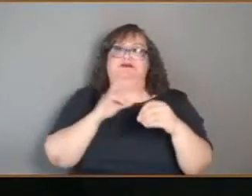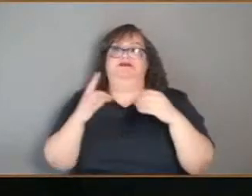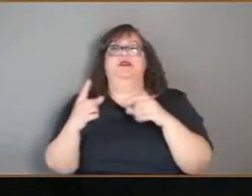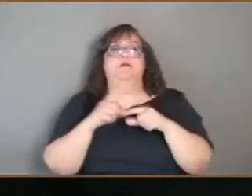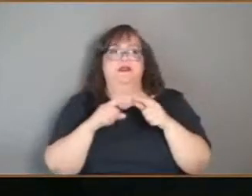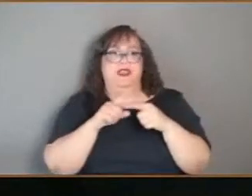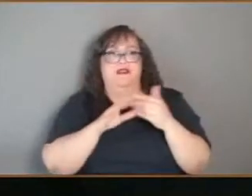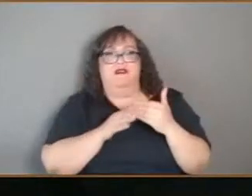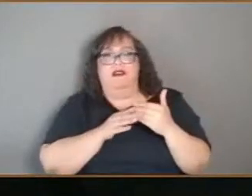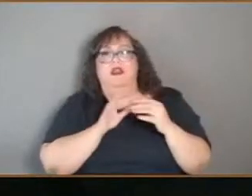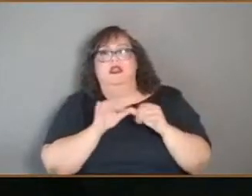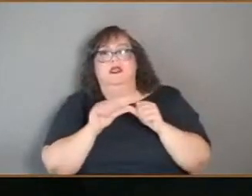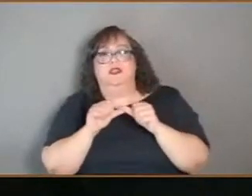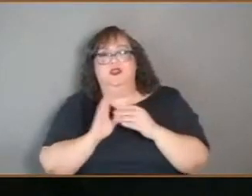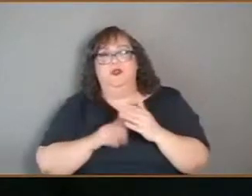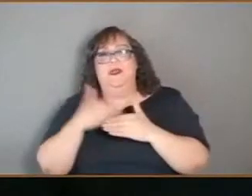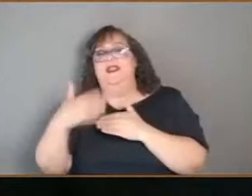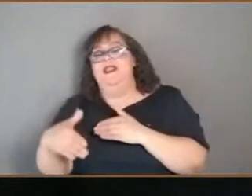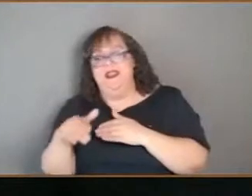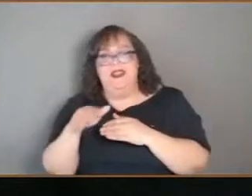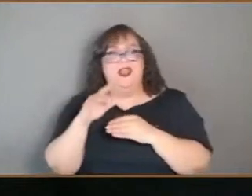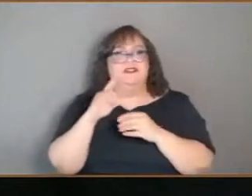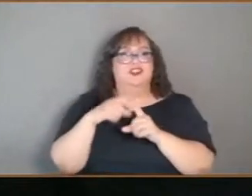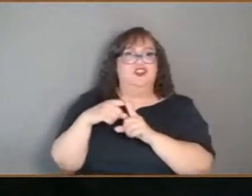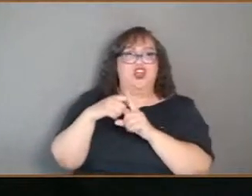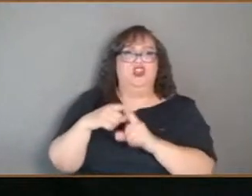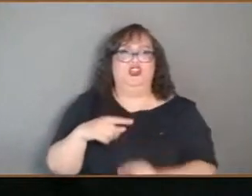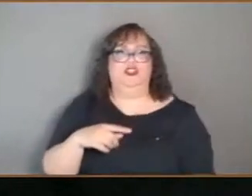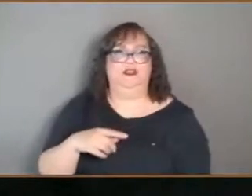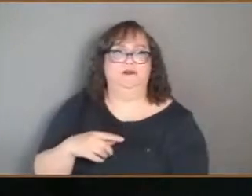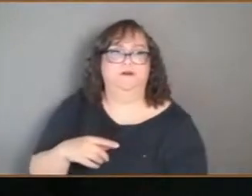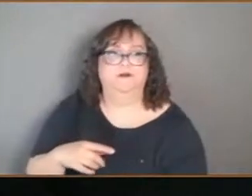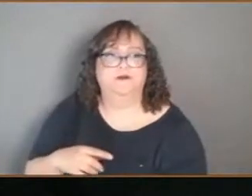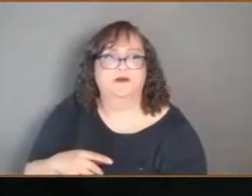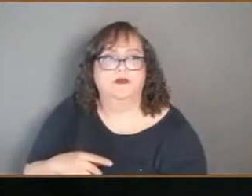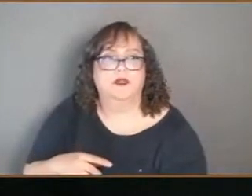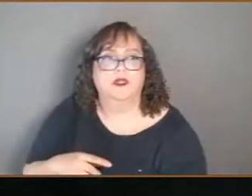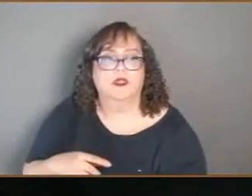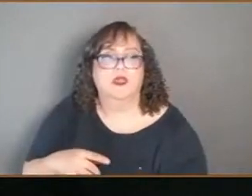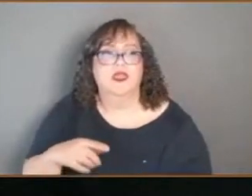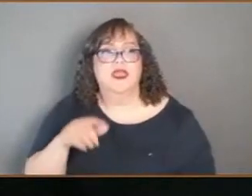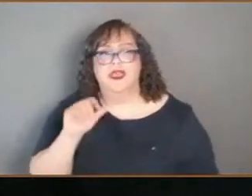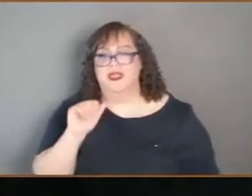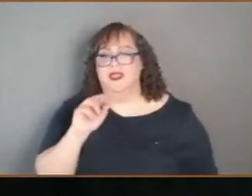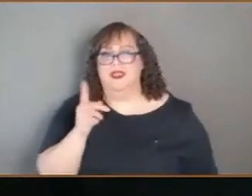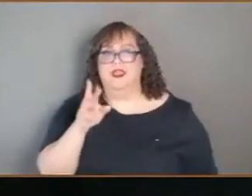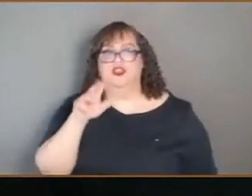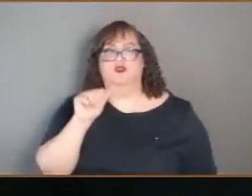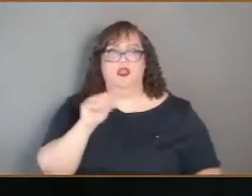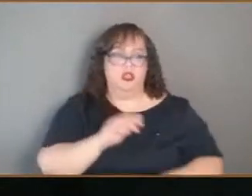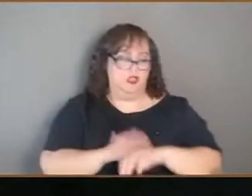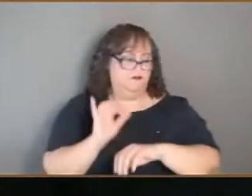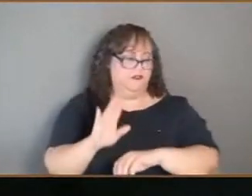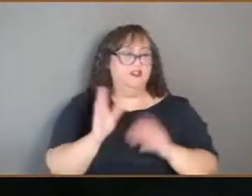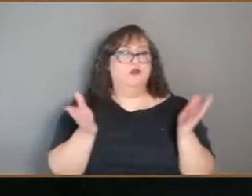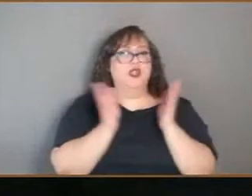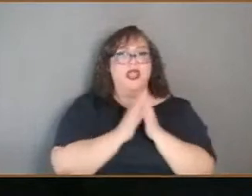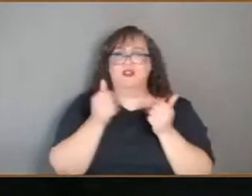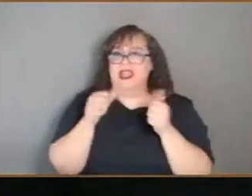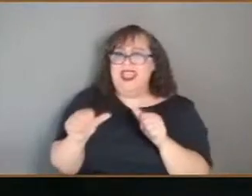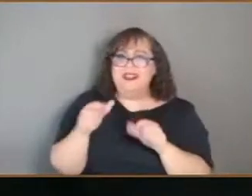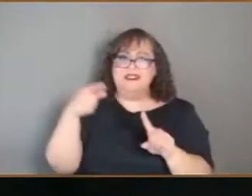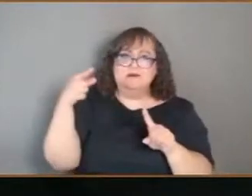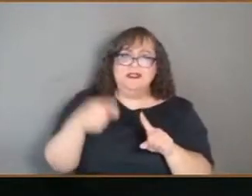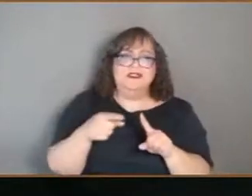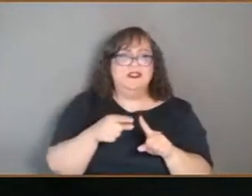okay. Andrea on Facebook, are there any specific organic compounds that NASA will look for on the asteroids, specifically anything